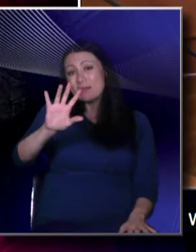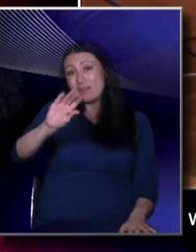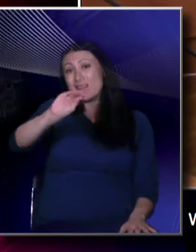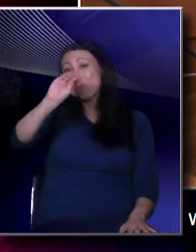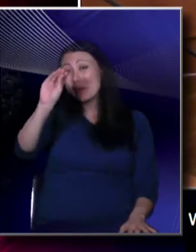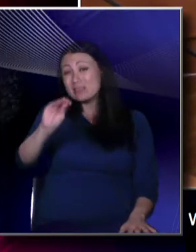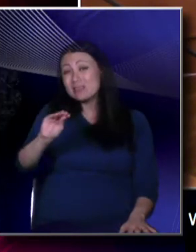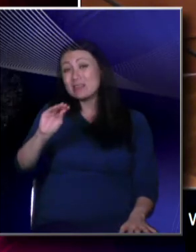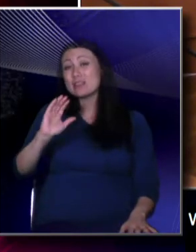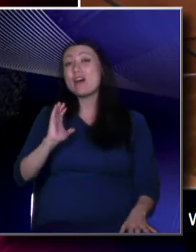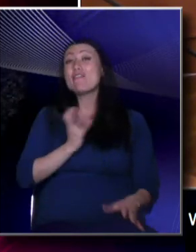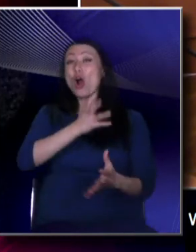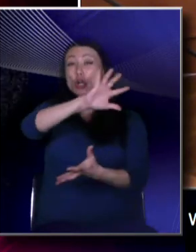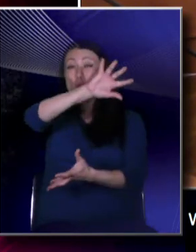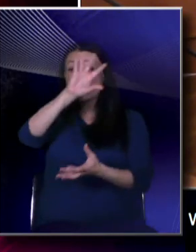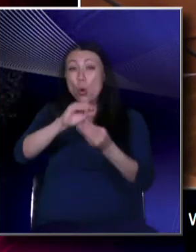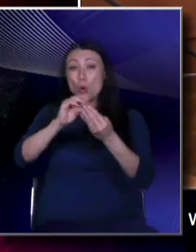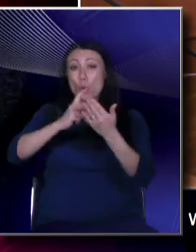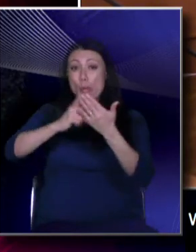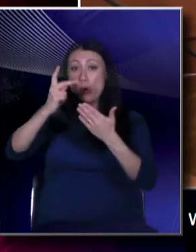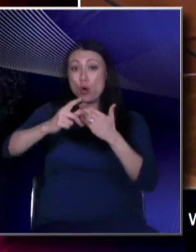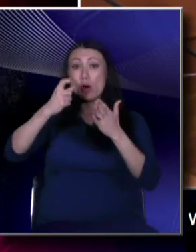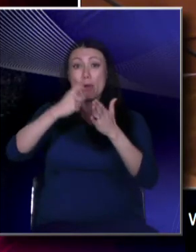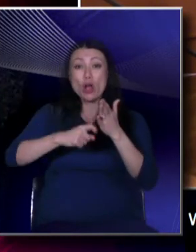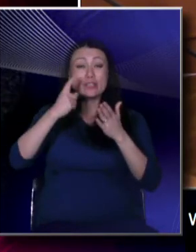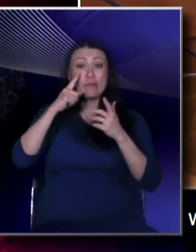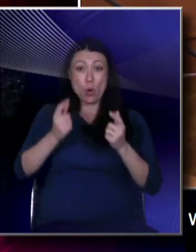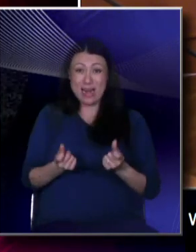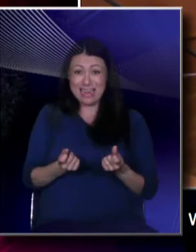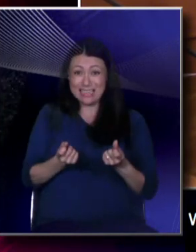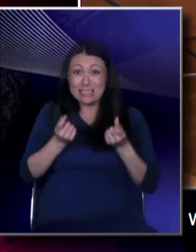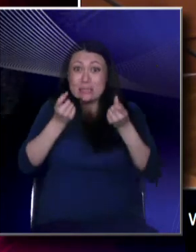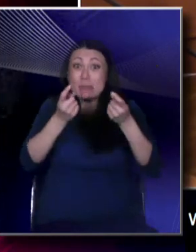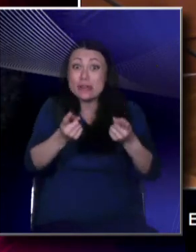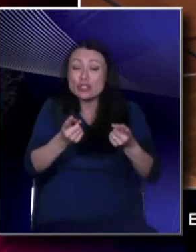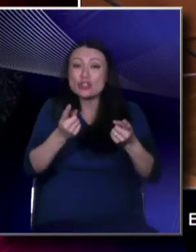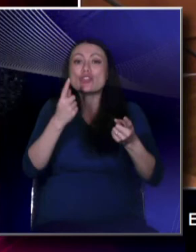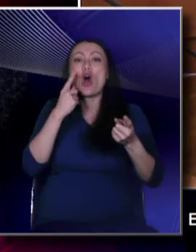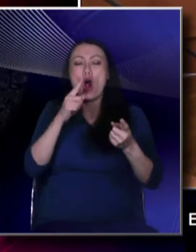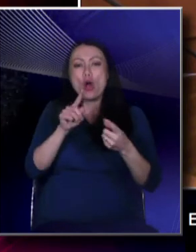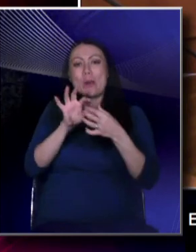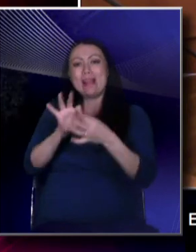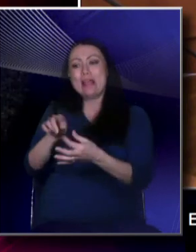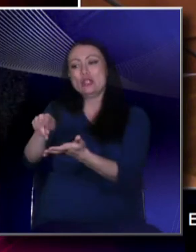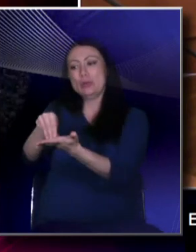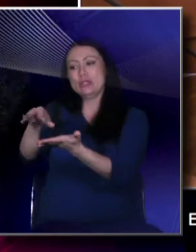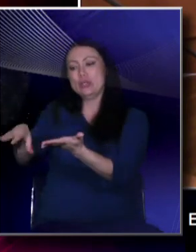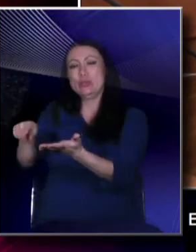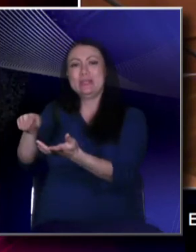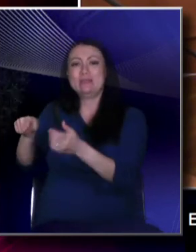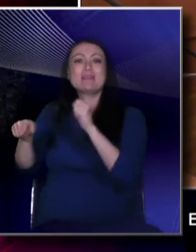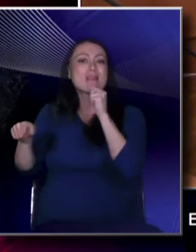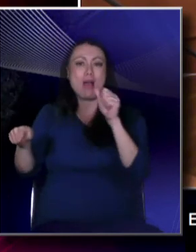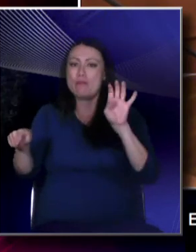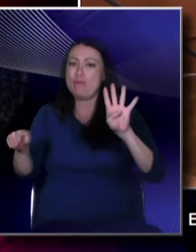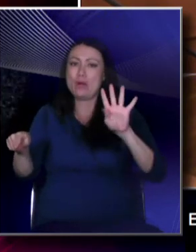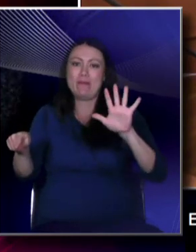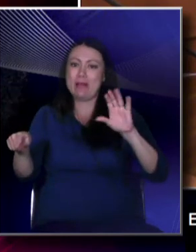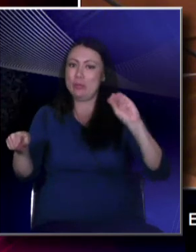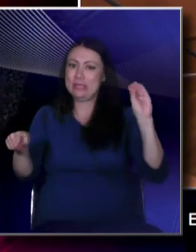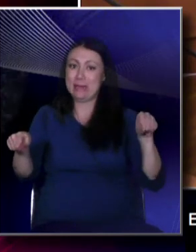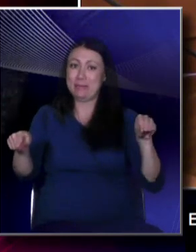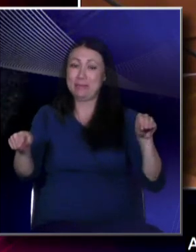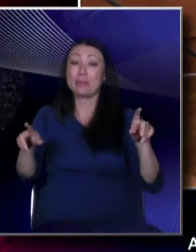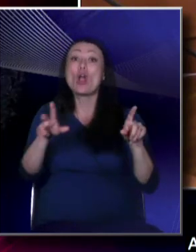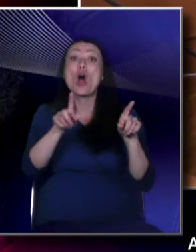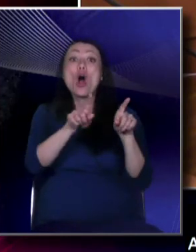our total program costs for expenditures are attributed to our students, not the 45%. Also,